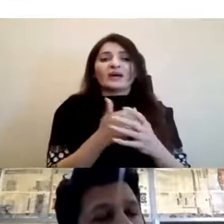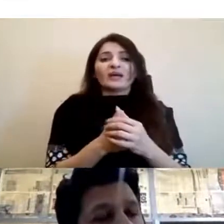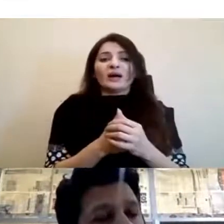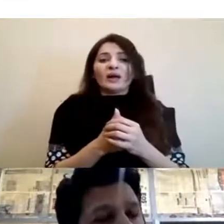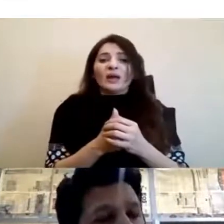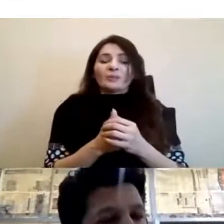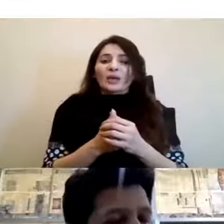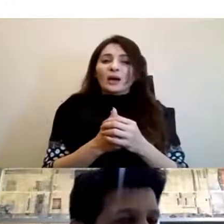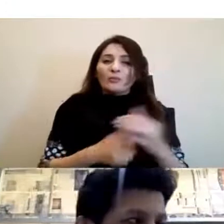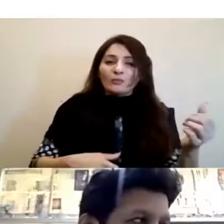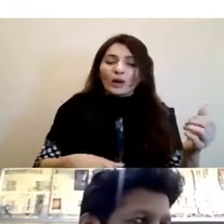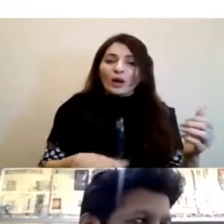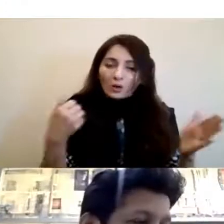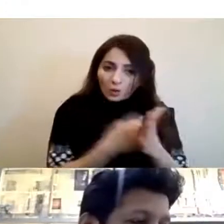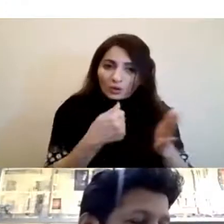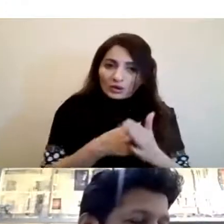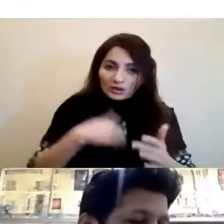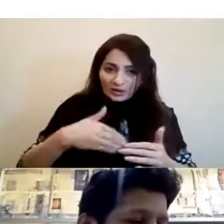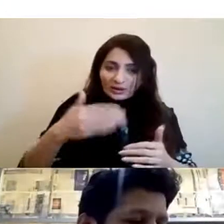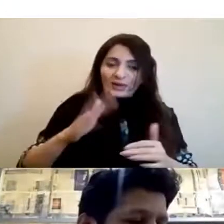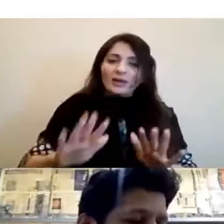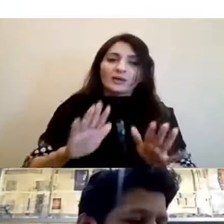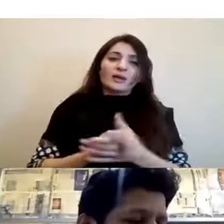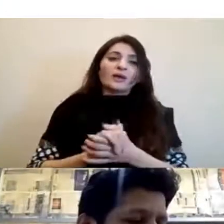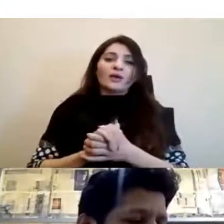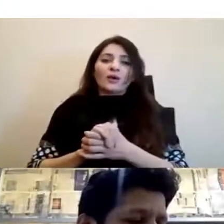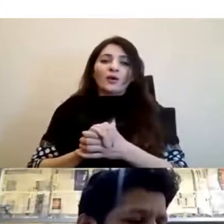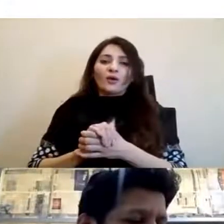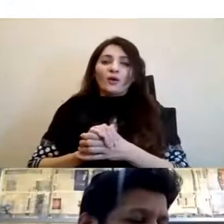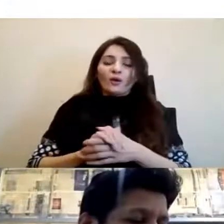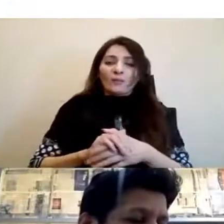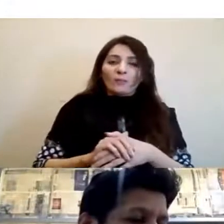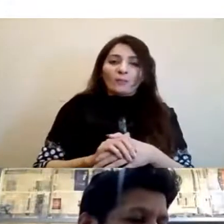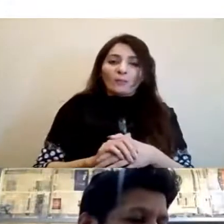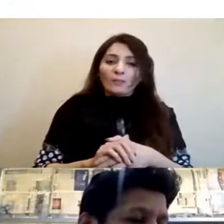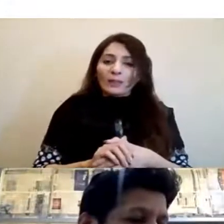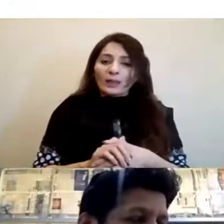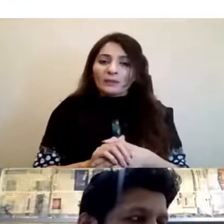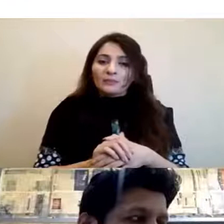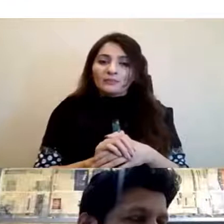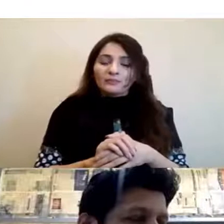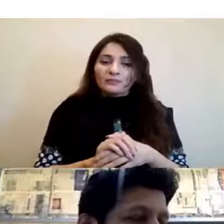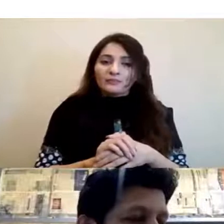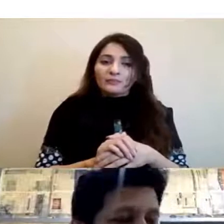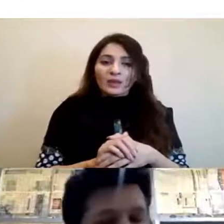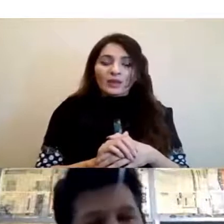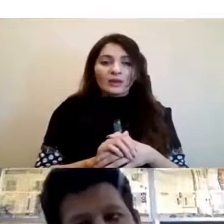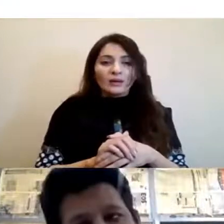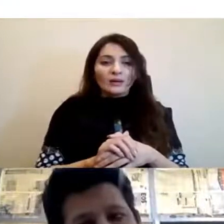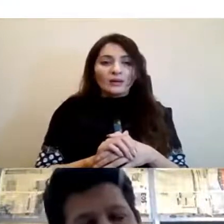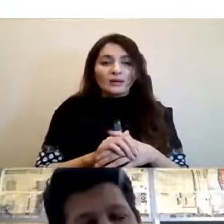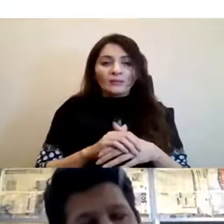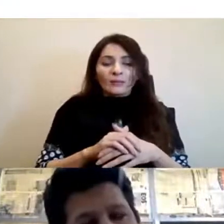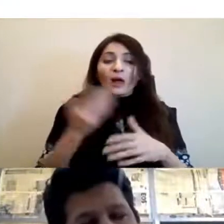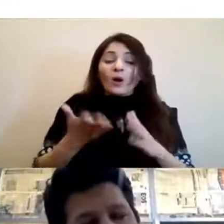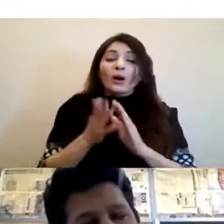we want accessibility to flourish beyond our own products. We think a great area to focus